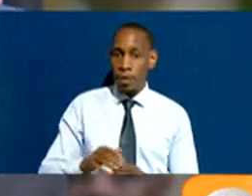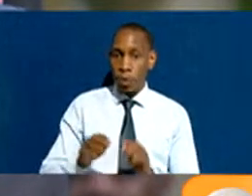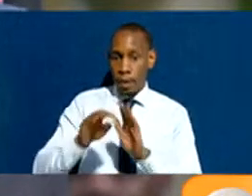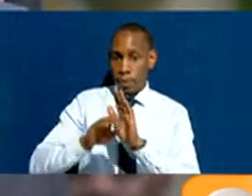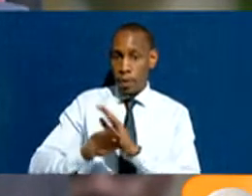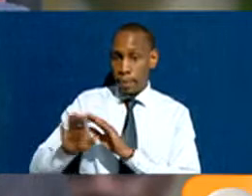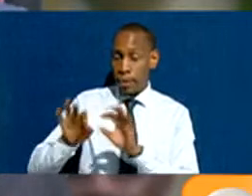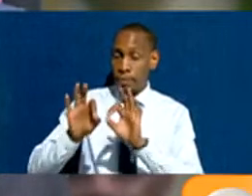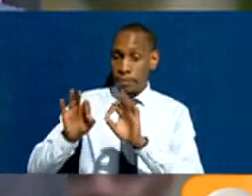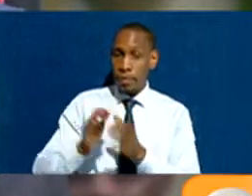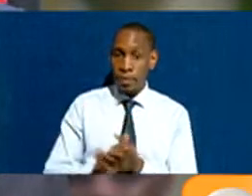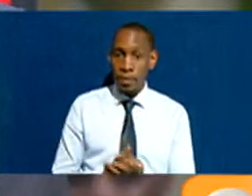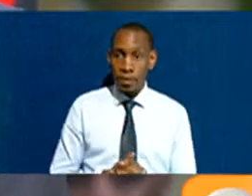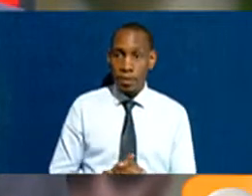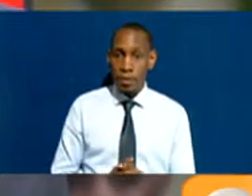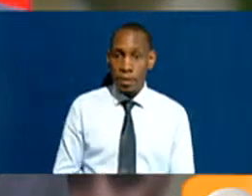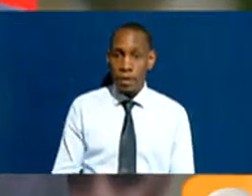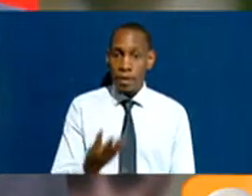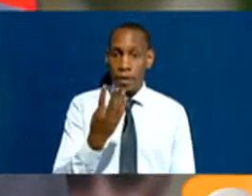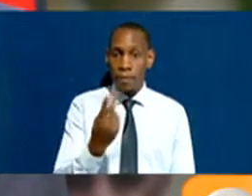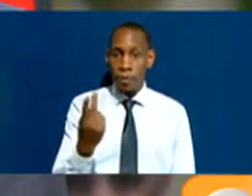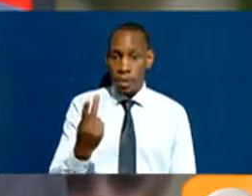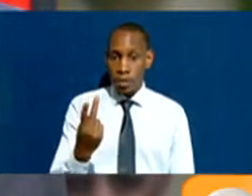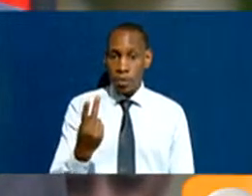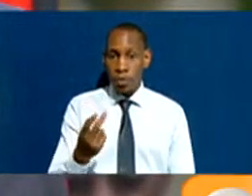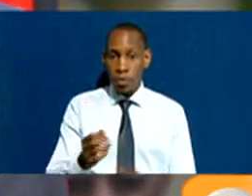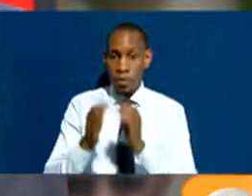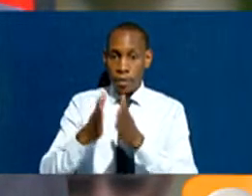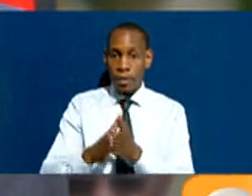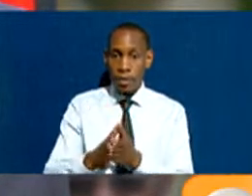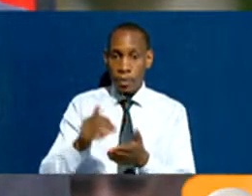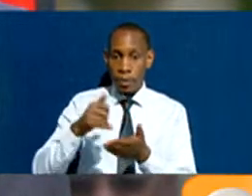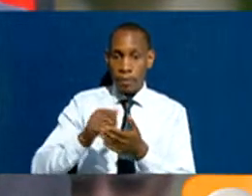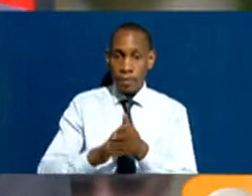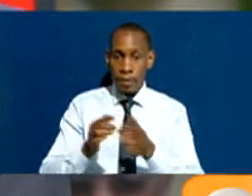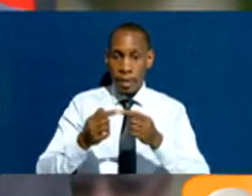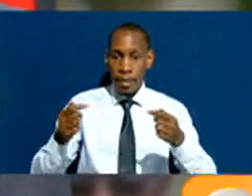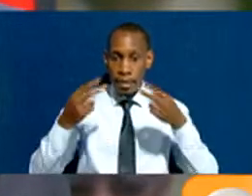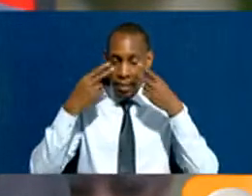program, 42 detectives drawn from the Anti-Terrorism Police Unit